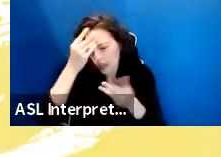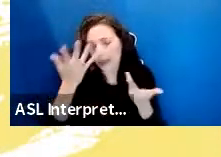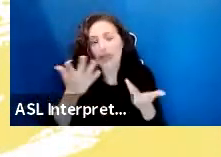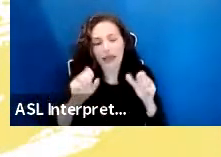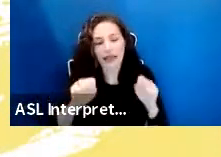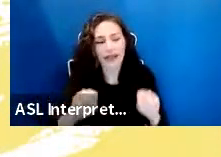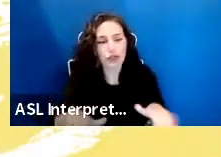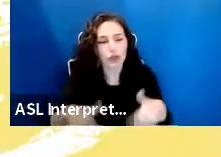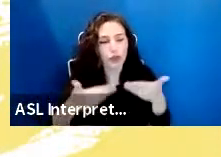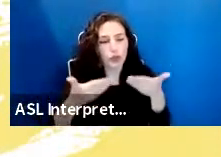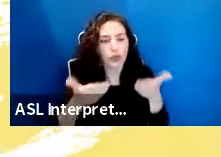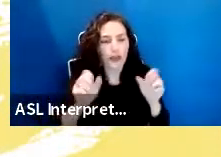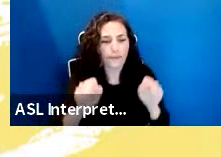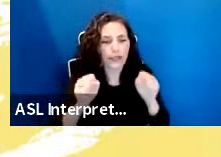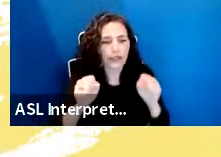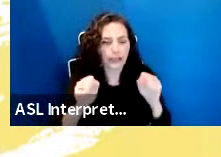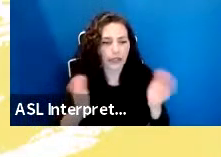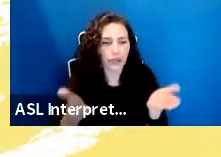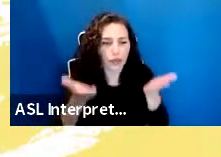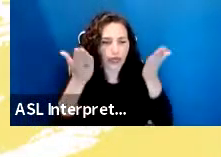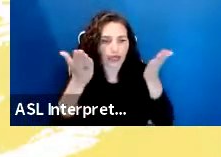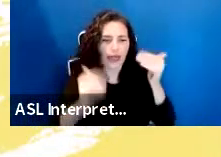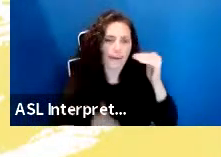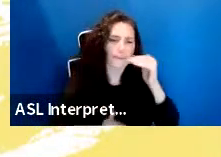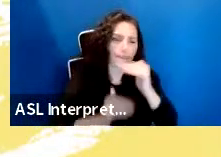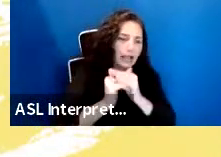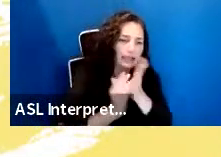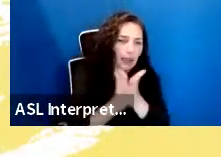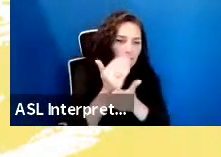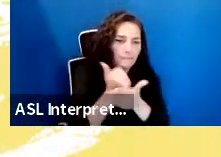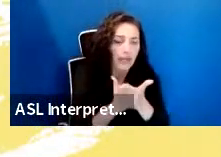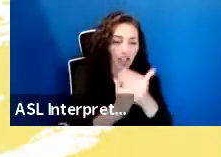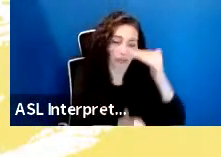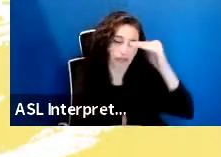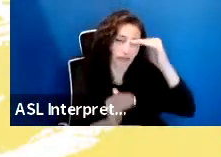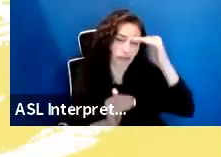that maximum budget ceiling higher. So we can get up to